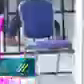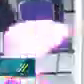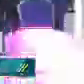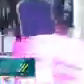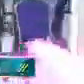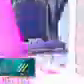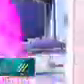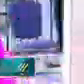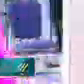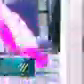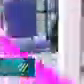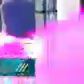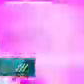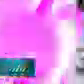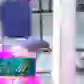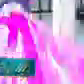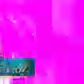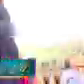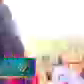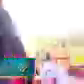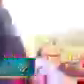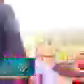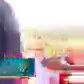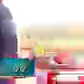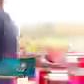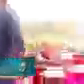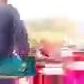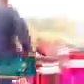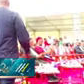well a great job they've certainly